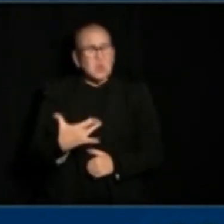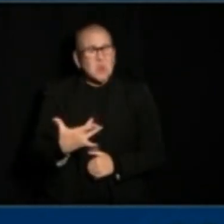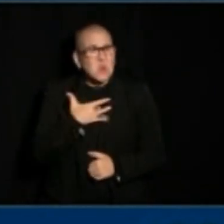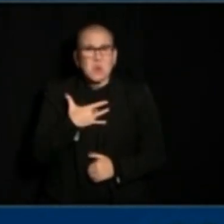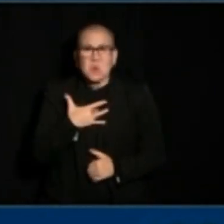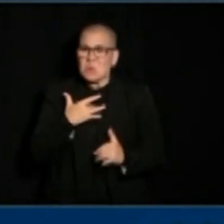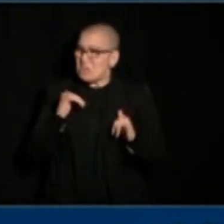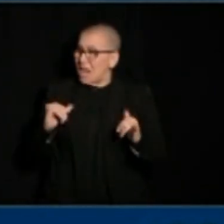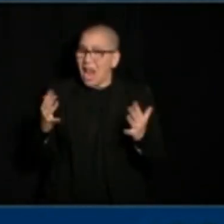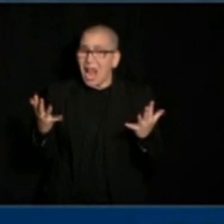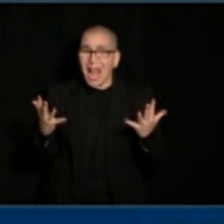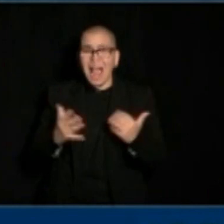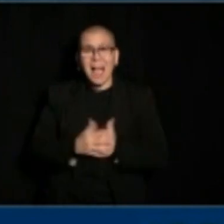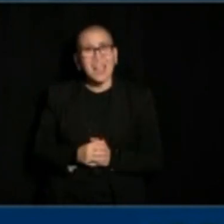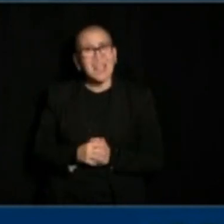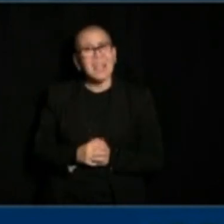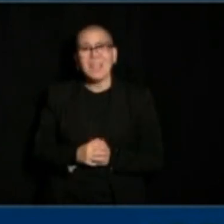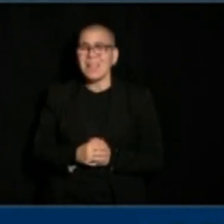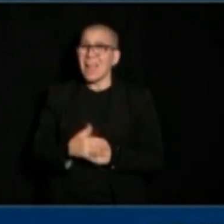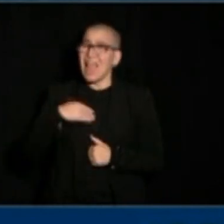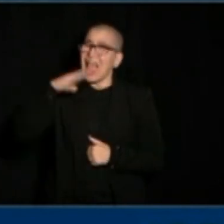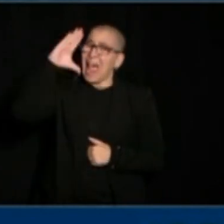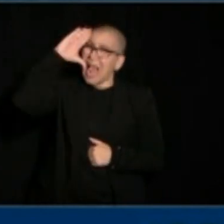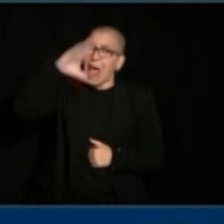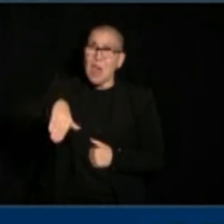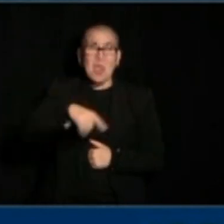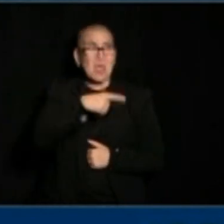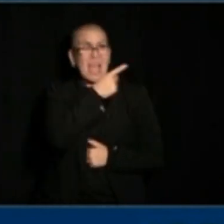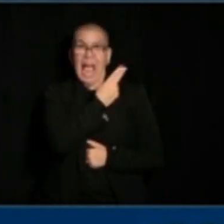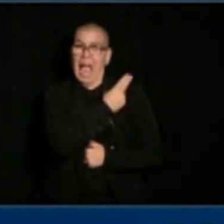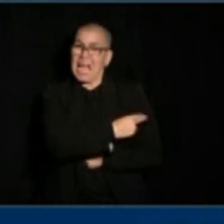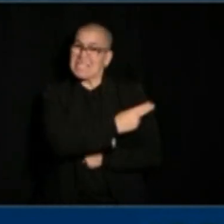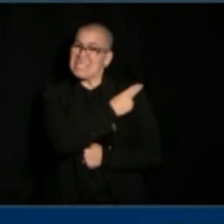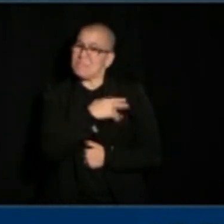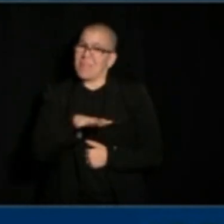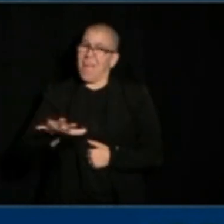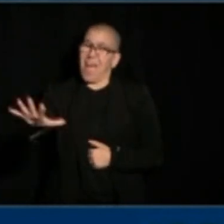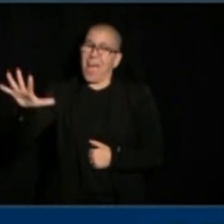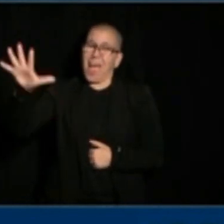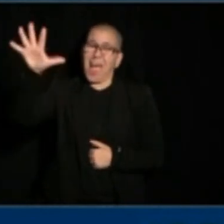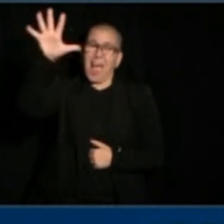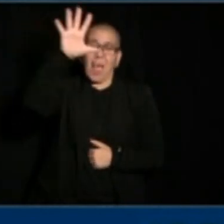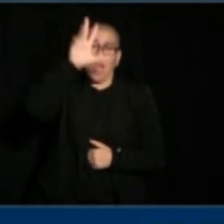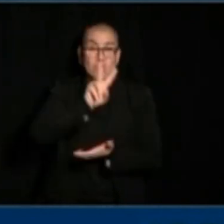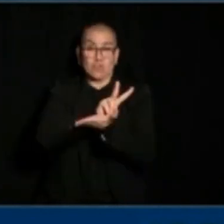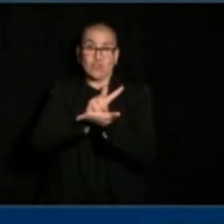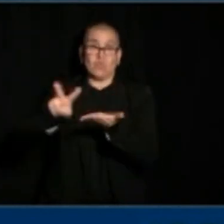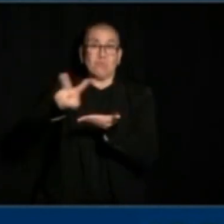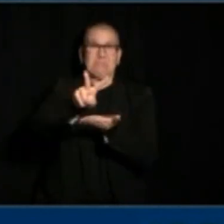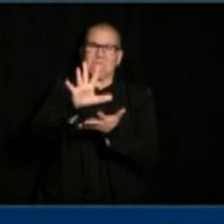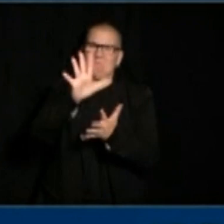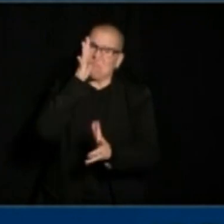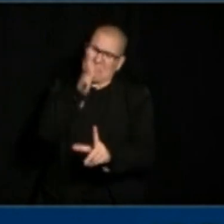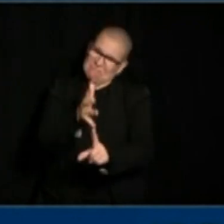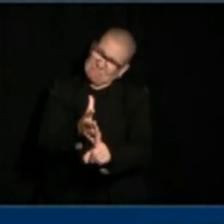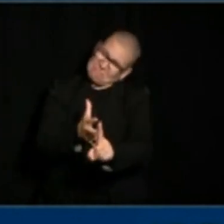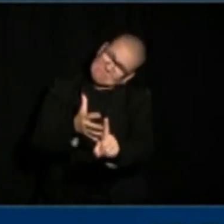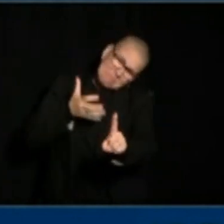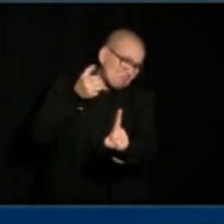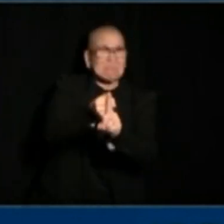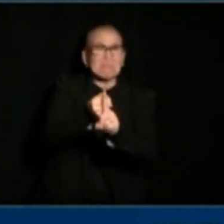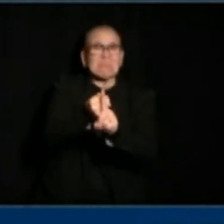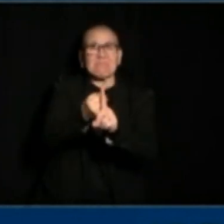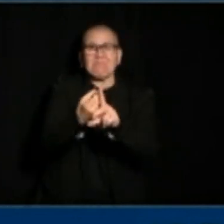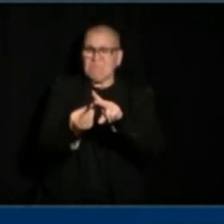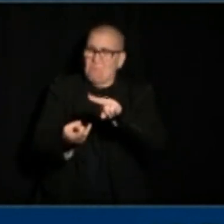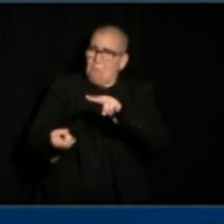that hospitalizations are going to continue to go up for the next few weeks, and I know that the death numbers will continue to go up for the next few weeks.